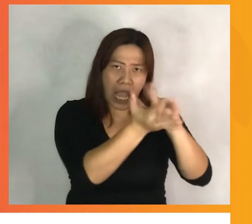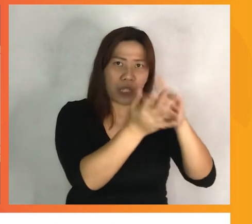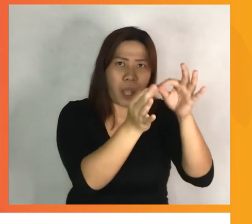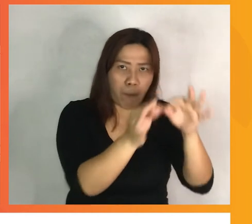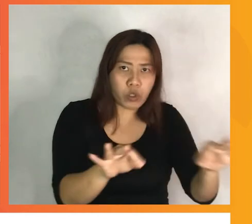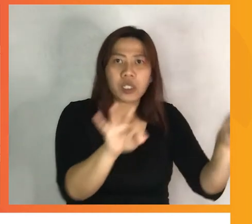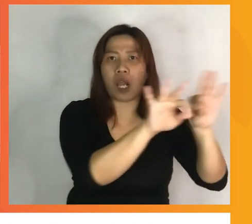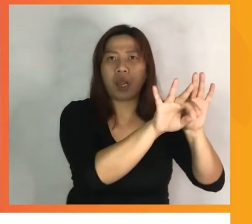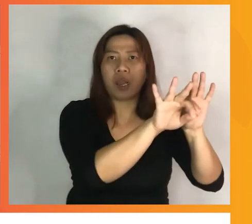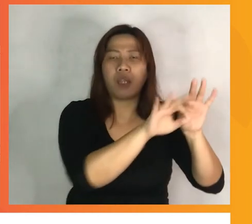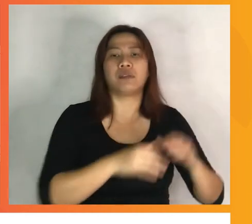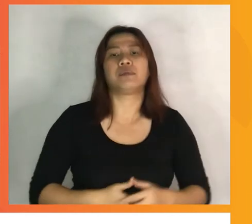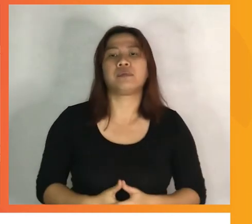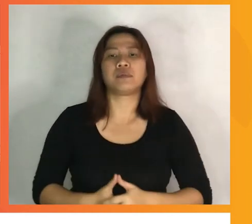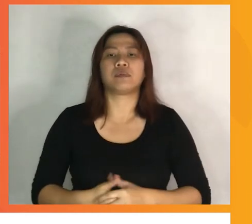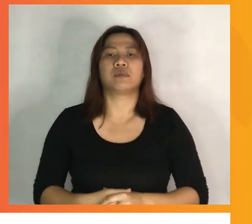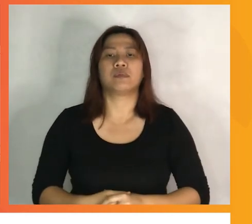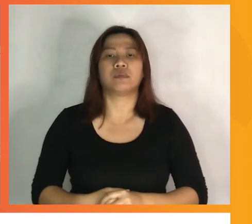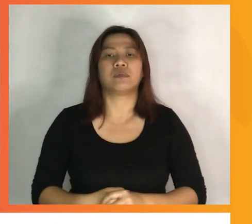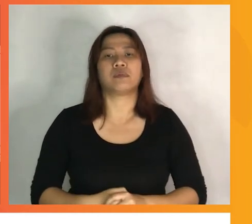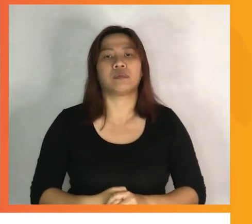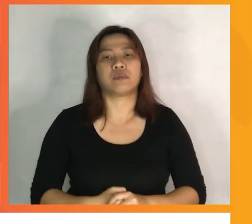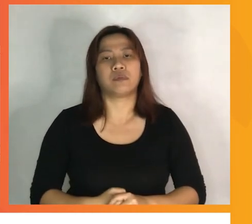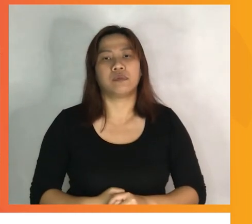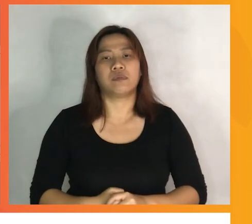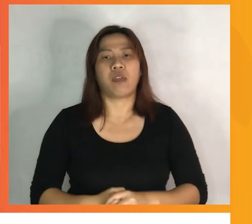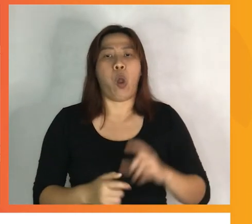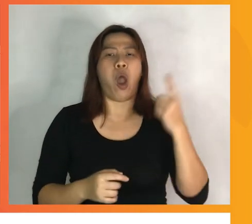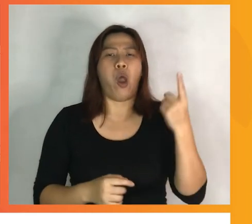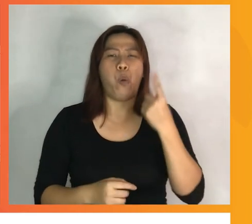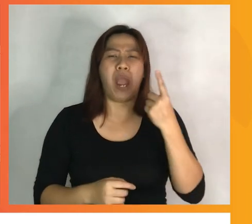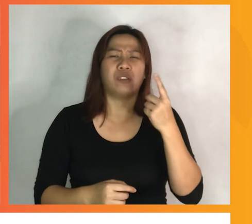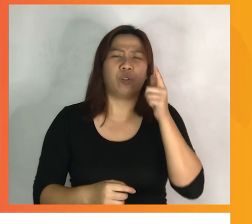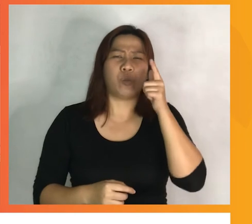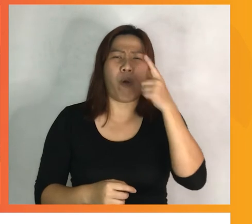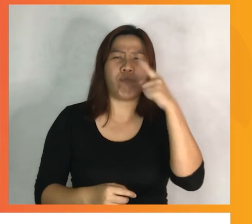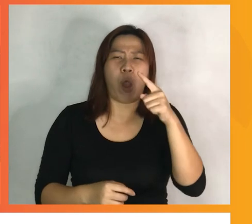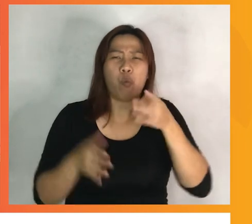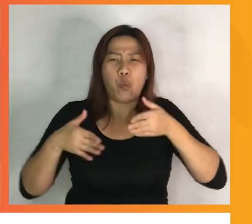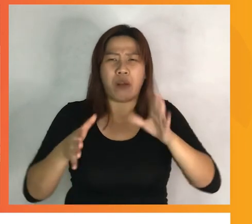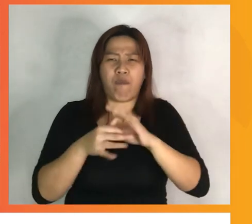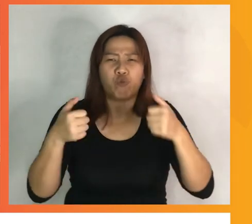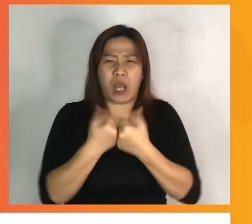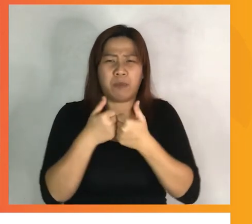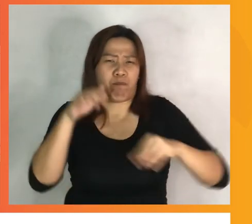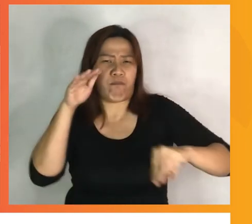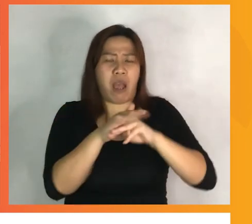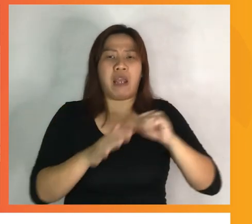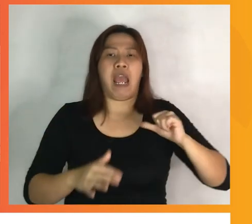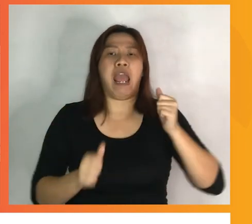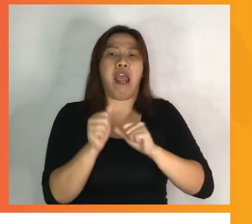performs the task that's important. Always look for ways of challenging